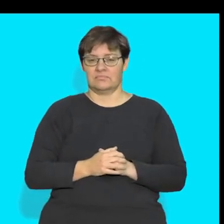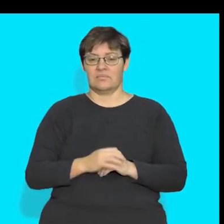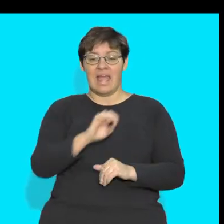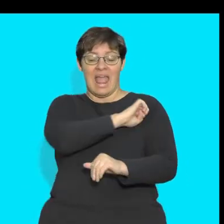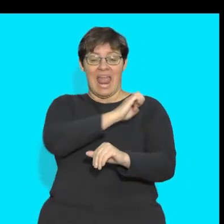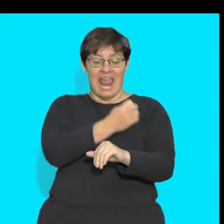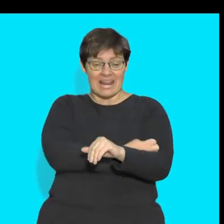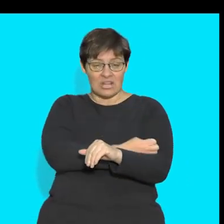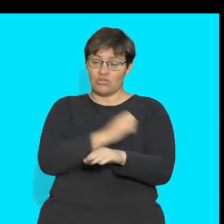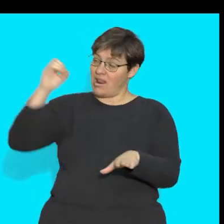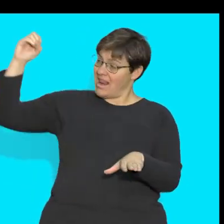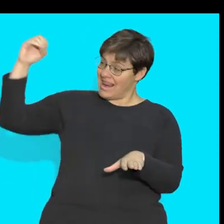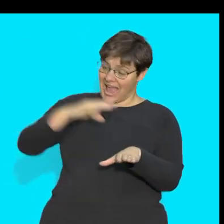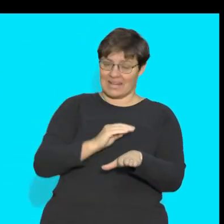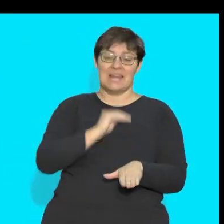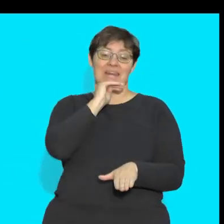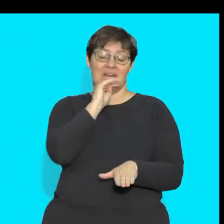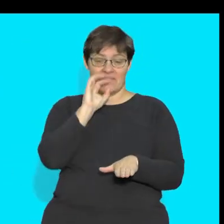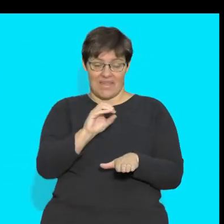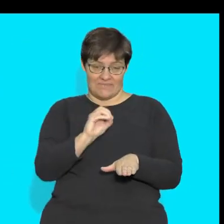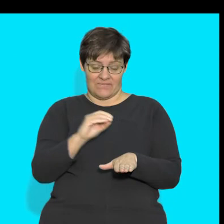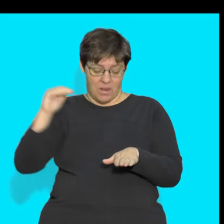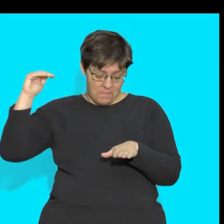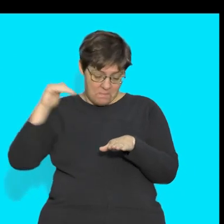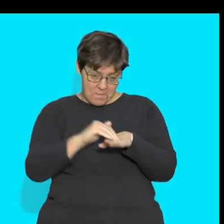of sufficient energy